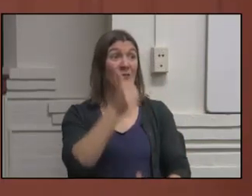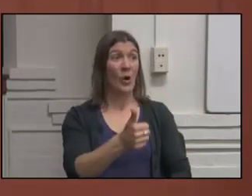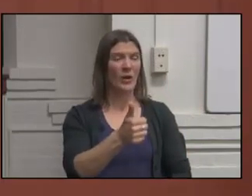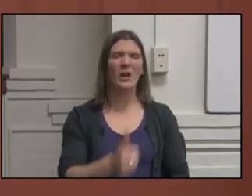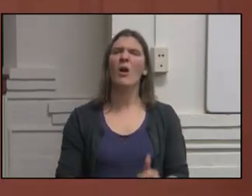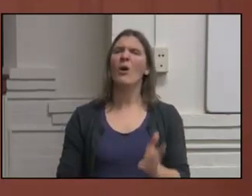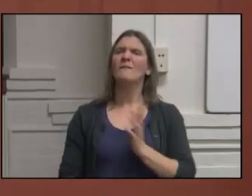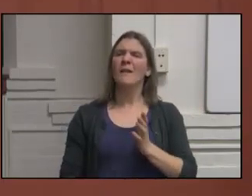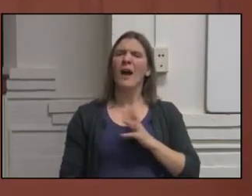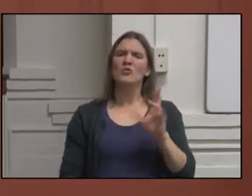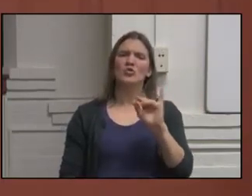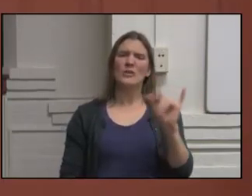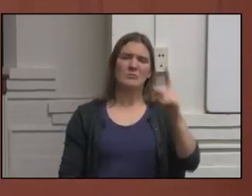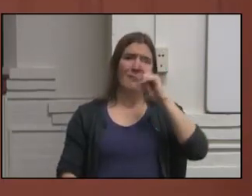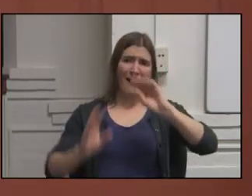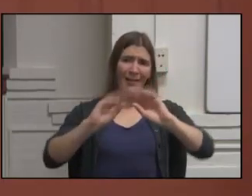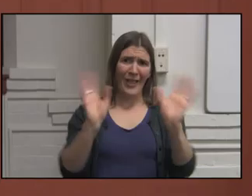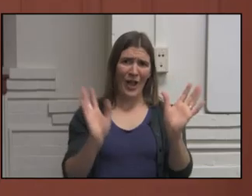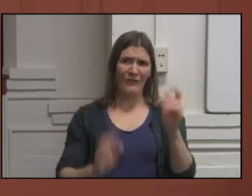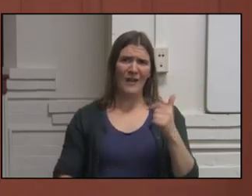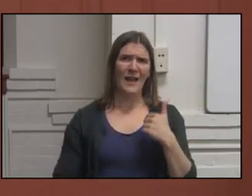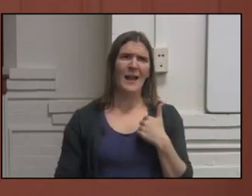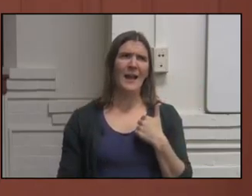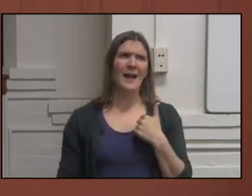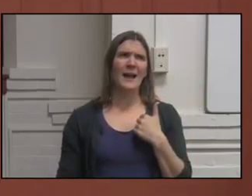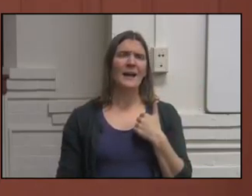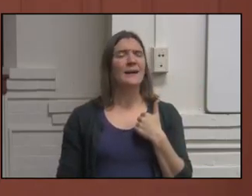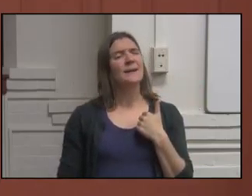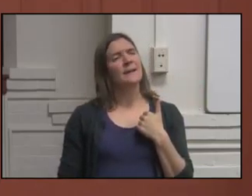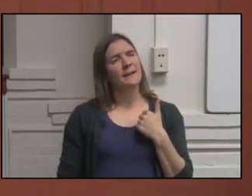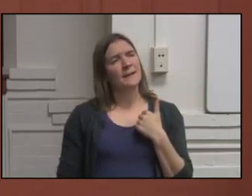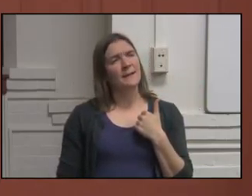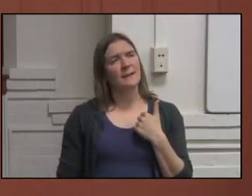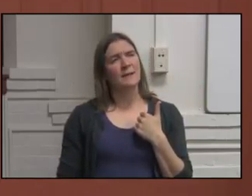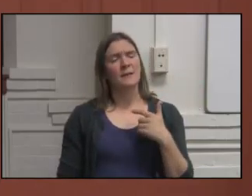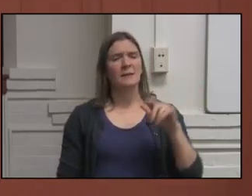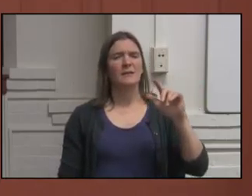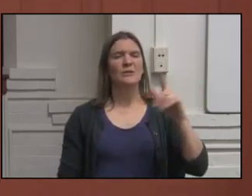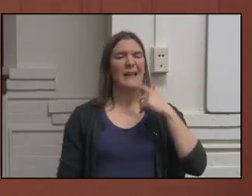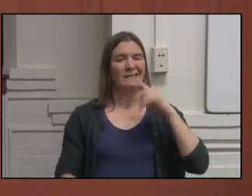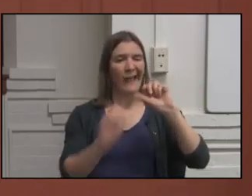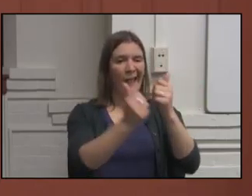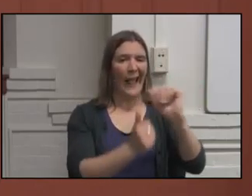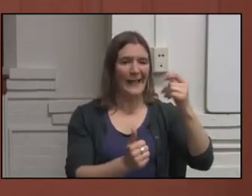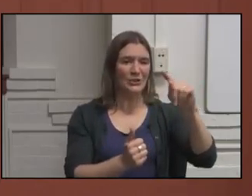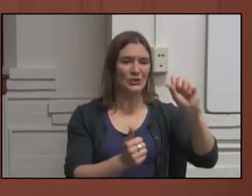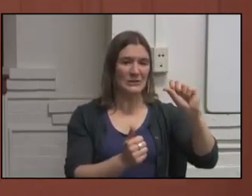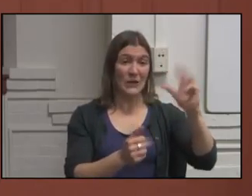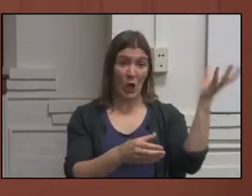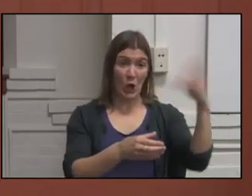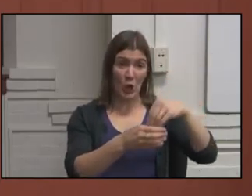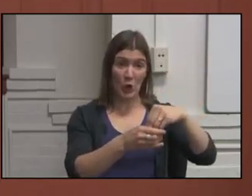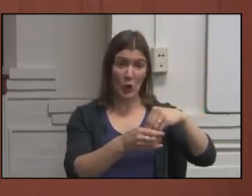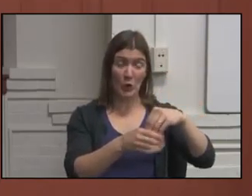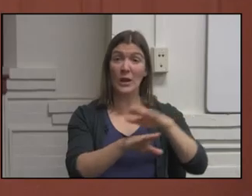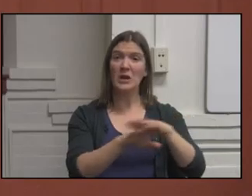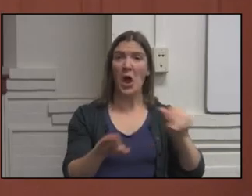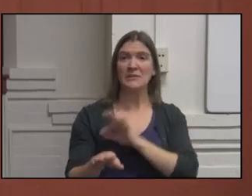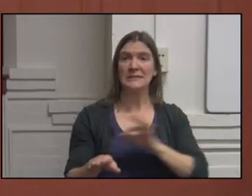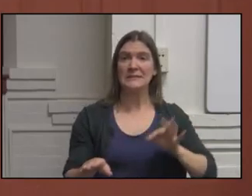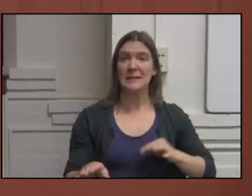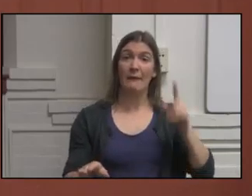And that's it. My question for clarification would be, do agents include the non-employees,